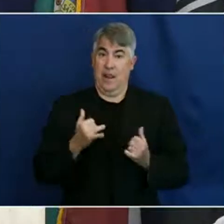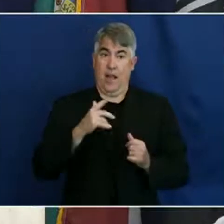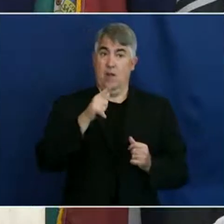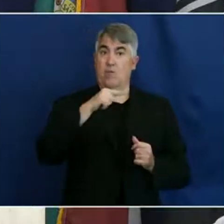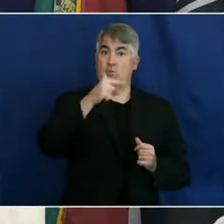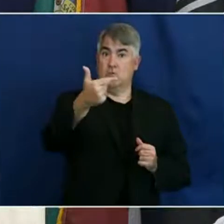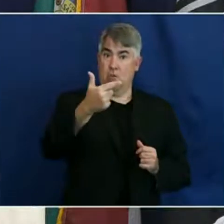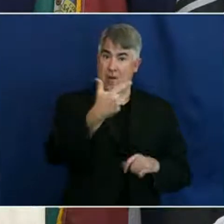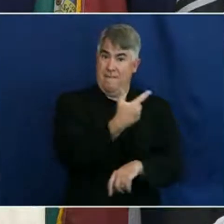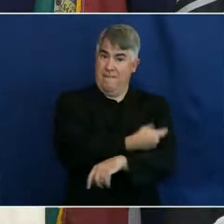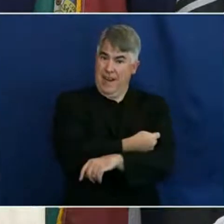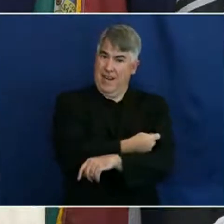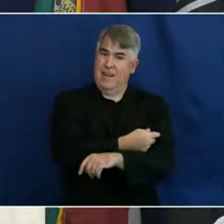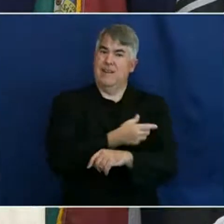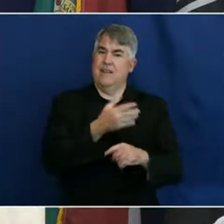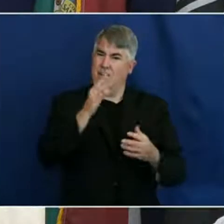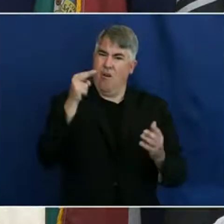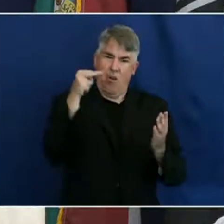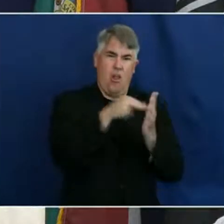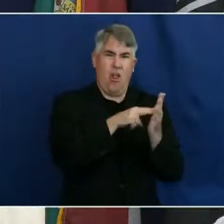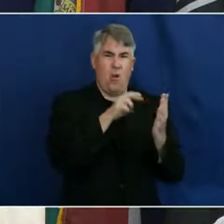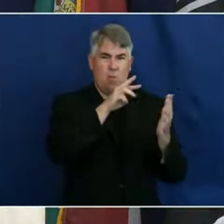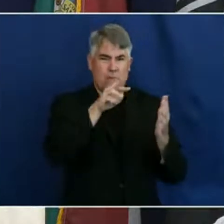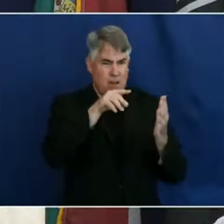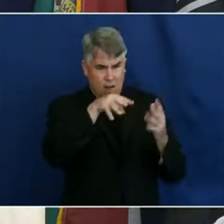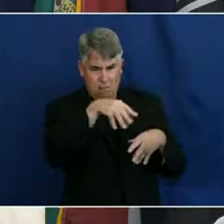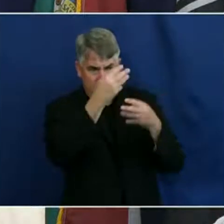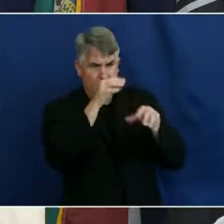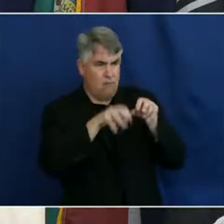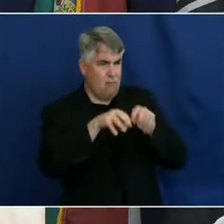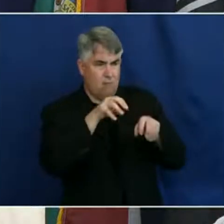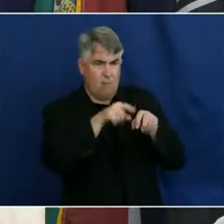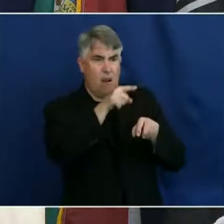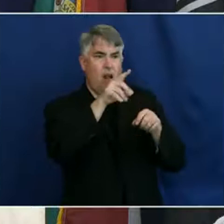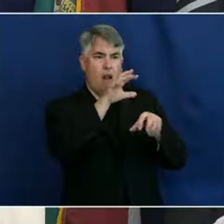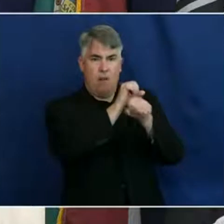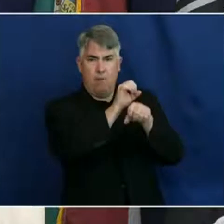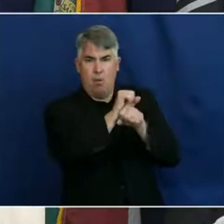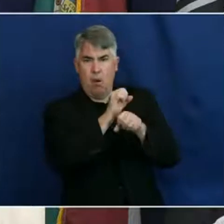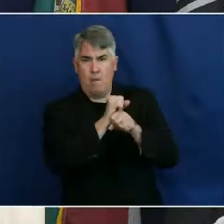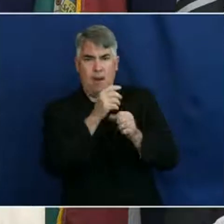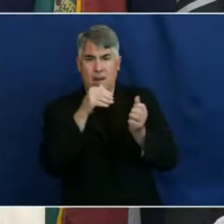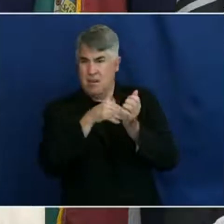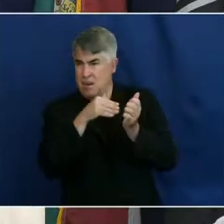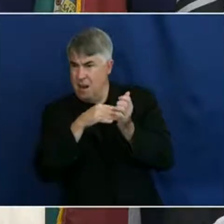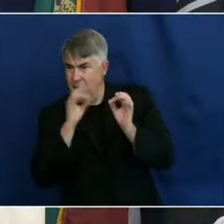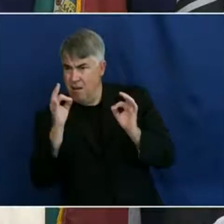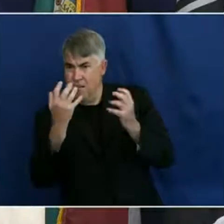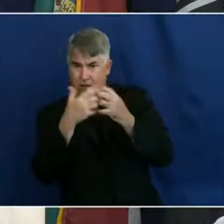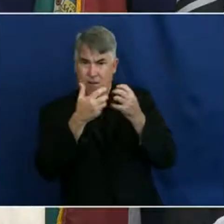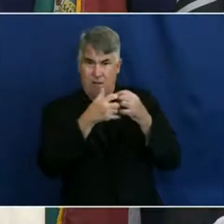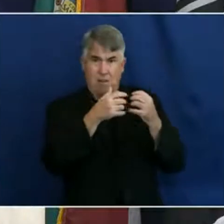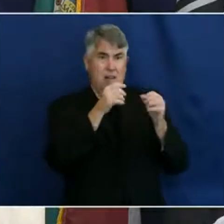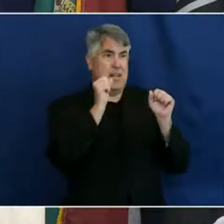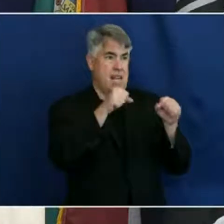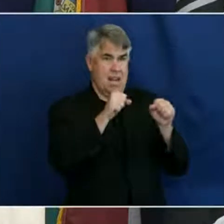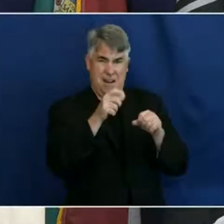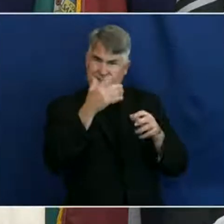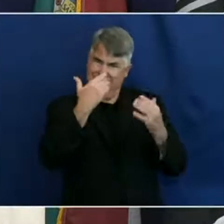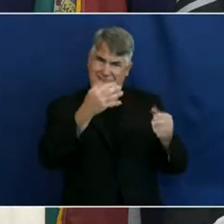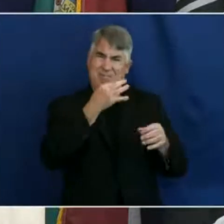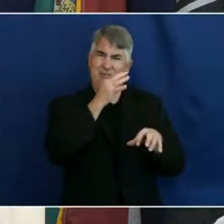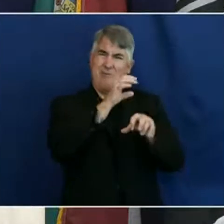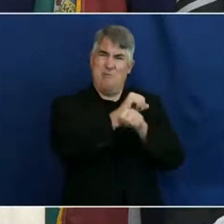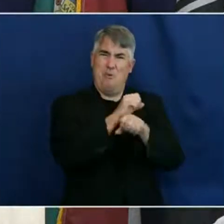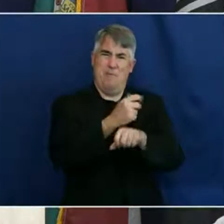tiers, please go to the website, check your pharmacy, talk to your healthcare folks, see if you can get an appointment to get vaccinated. The more people we